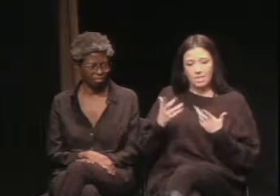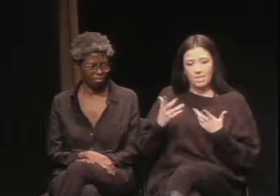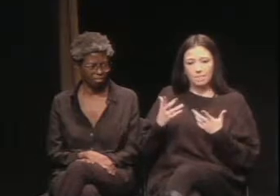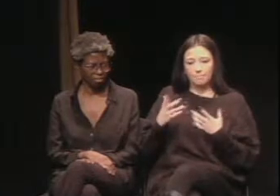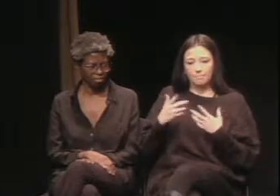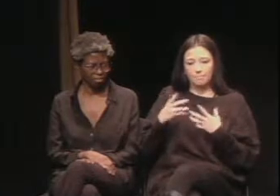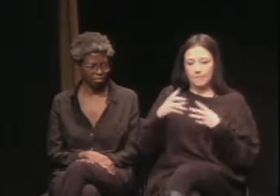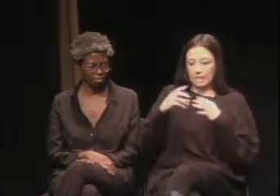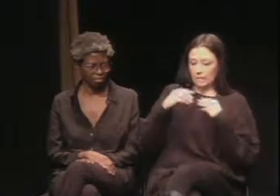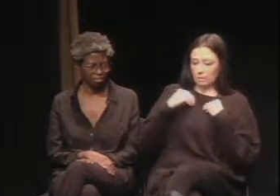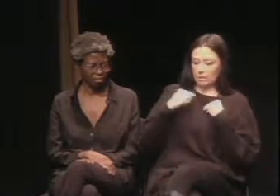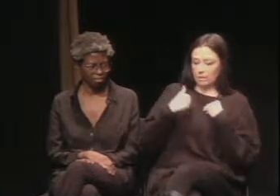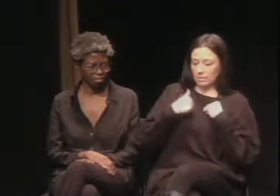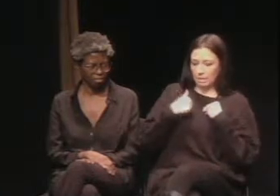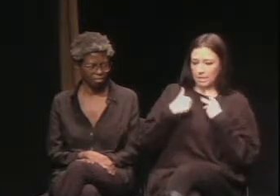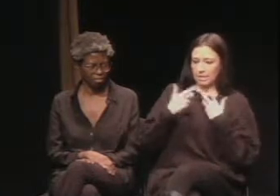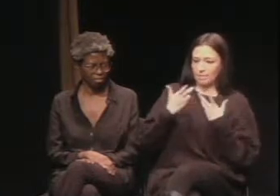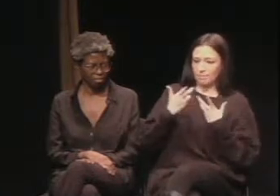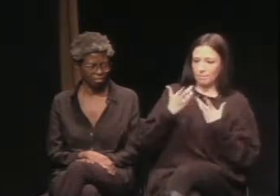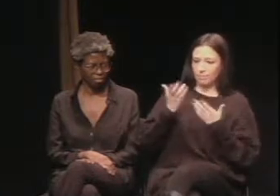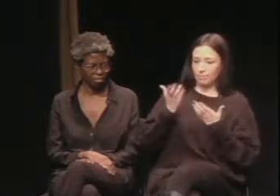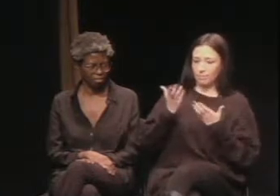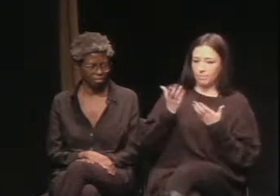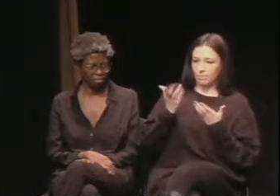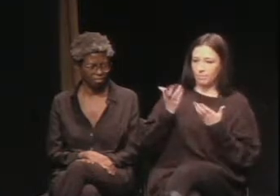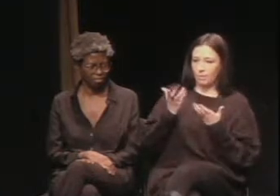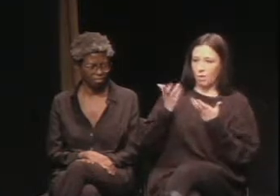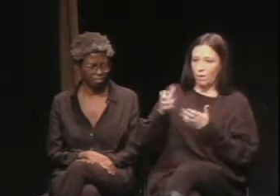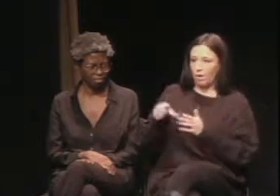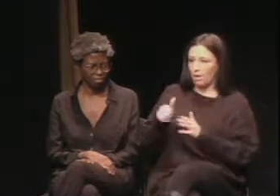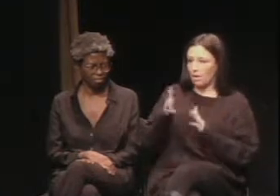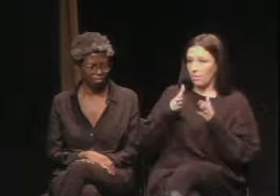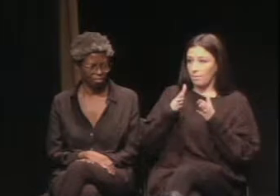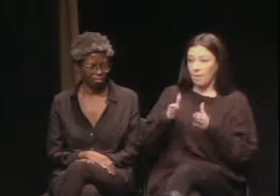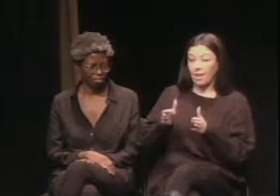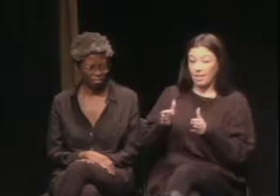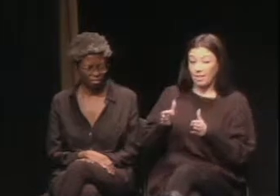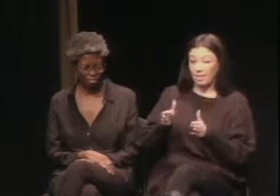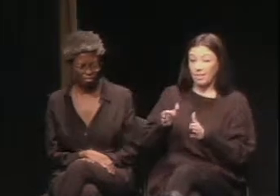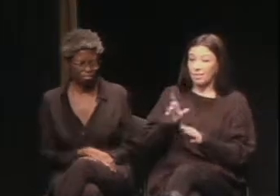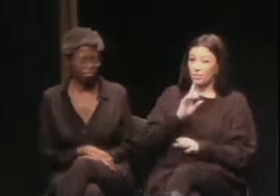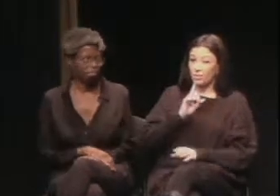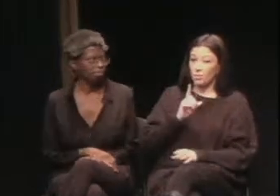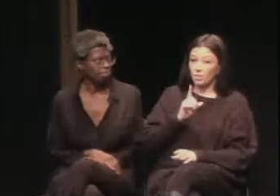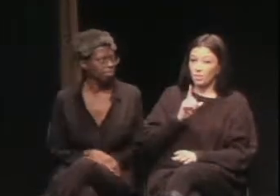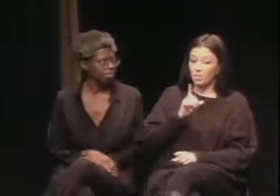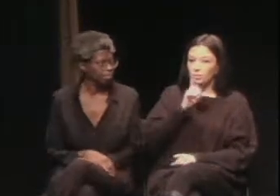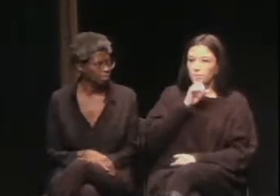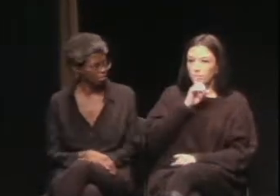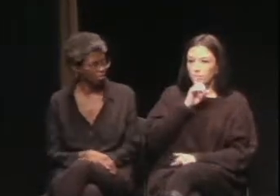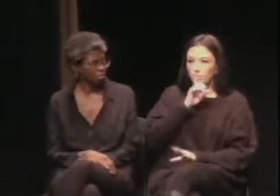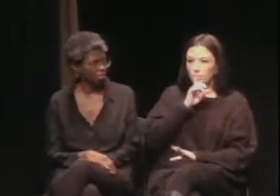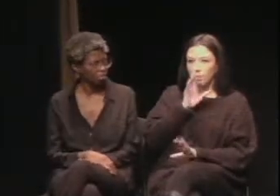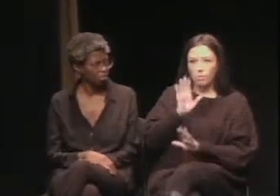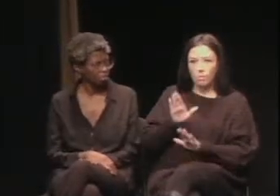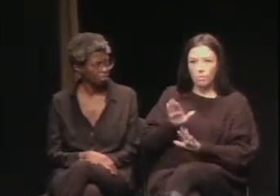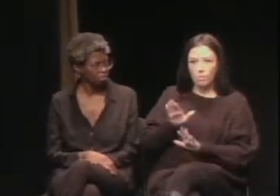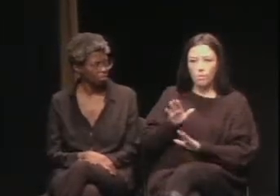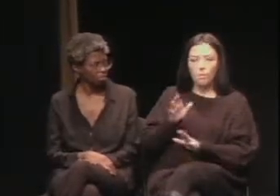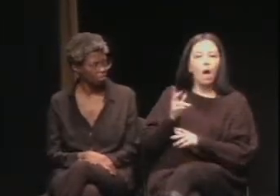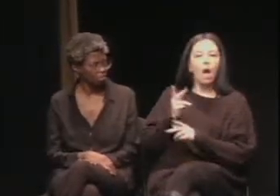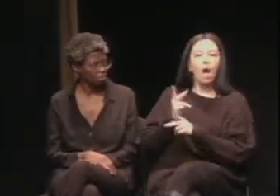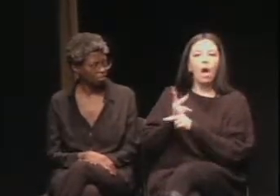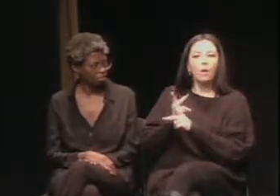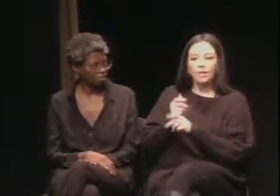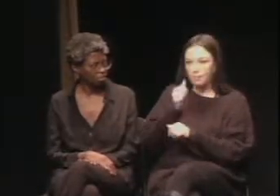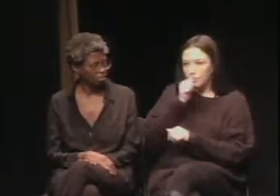embracing me and offering a different pathway, it was like, just be quiet. And I'll help you keep your secret. Yeah,